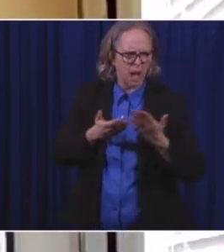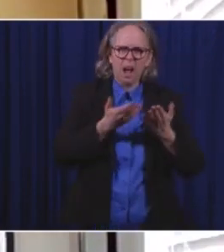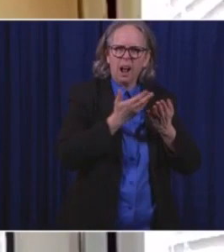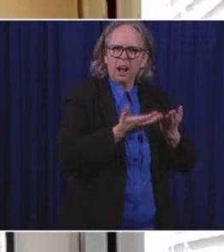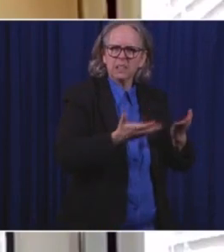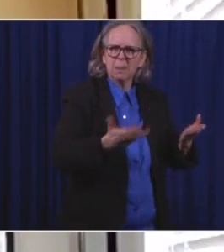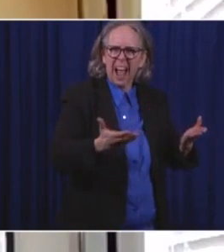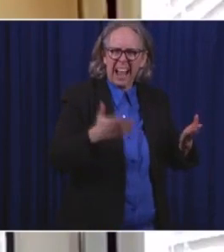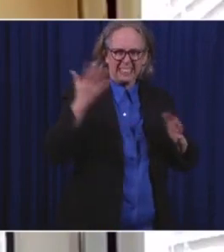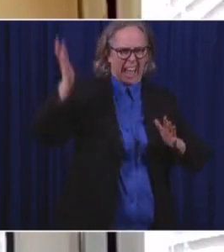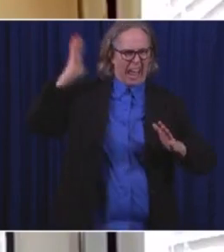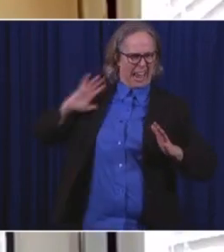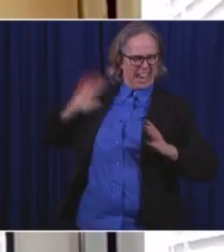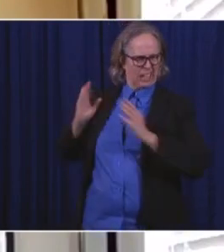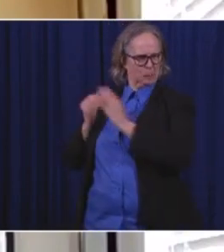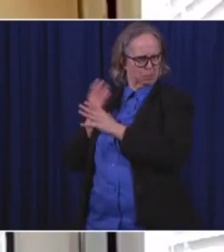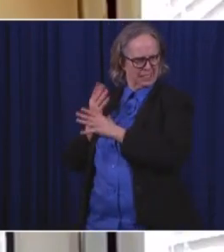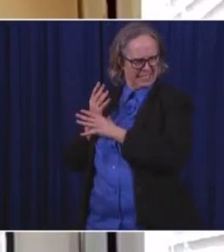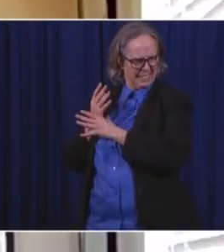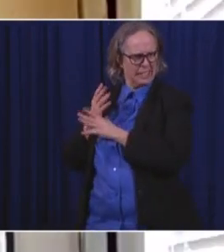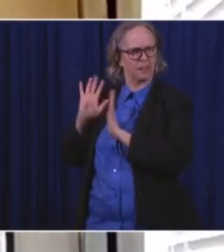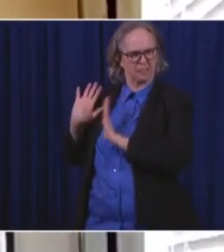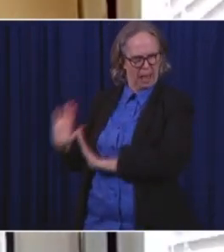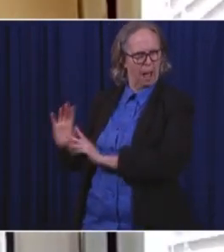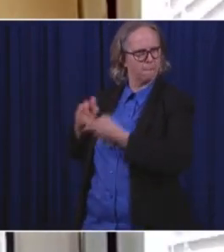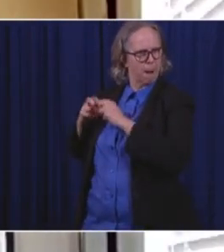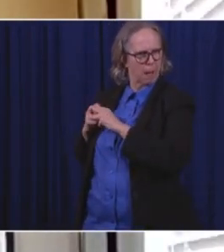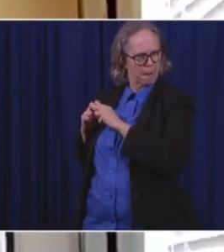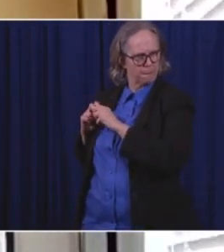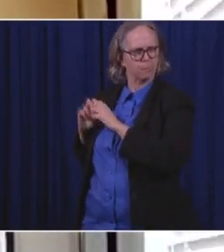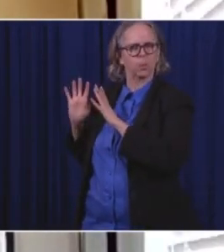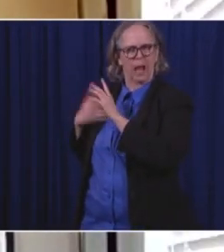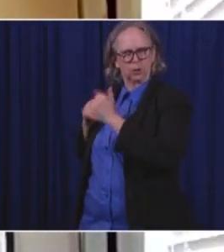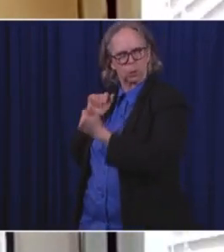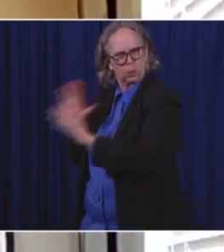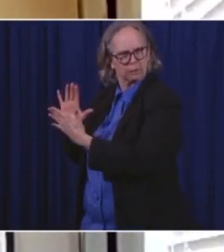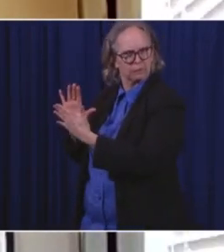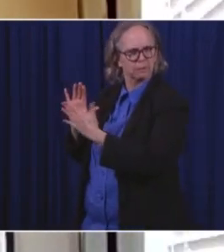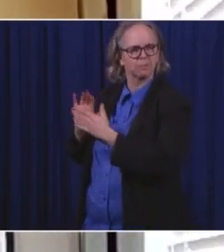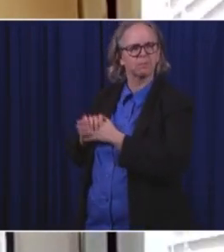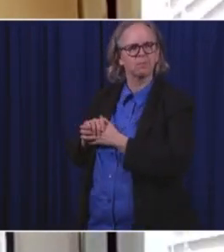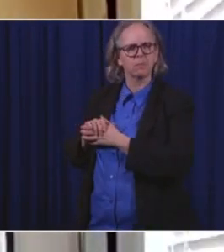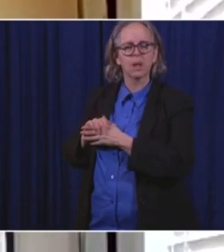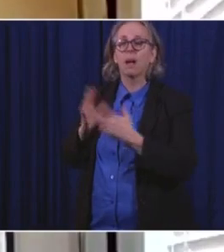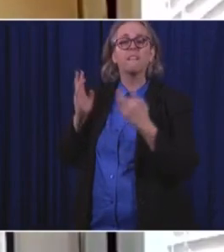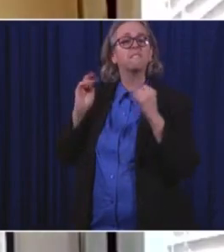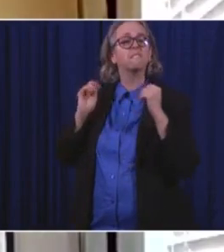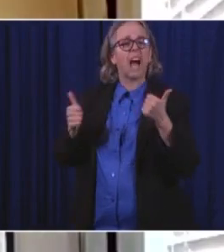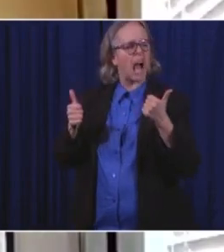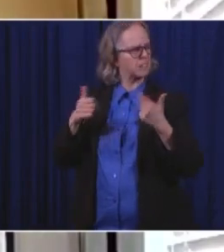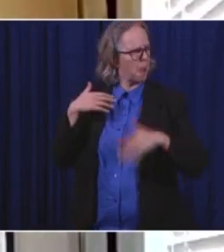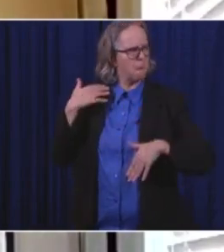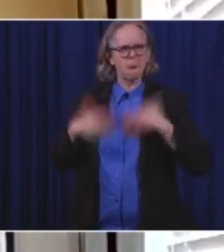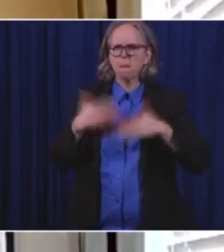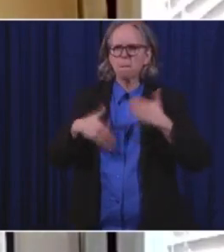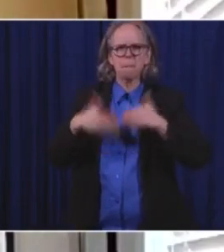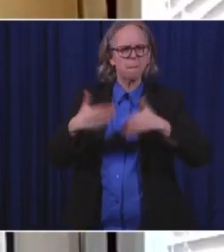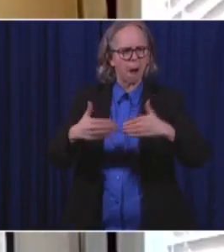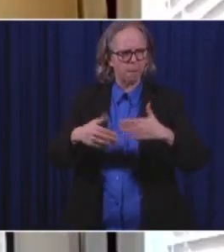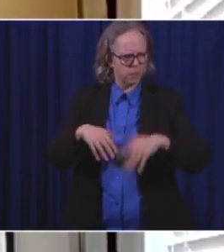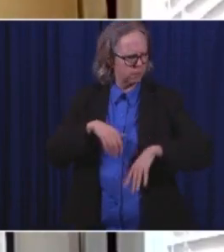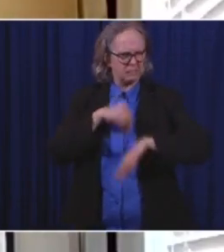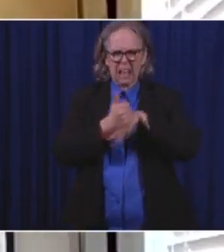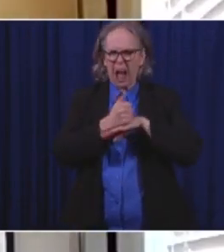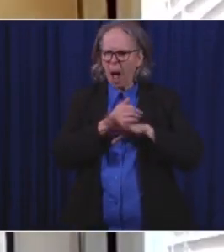care for patients with COVID-19. And we rapidly responded and stood up a whole variety of capabilities. And the